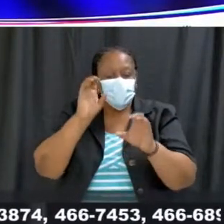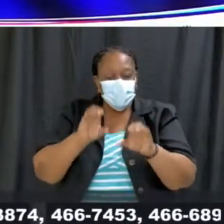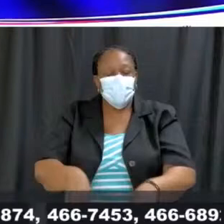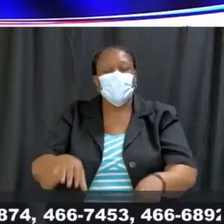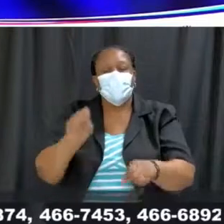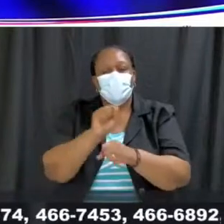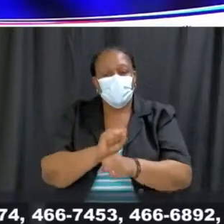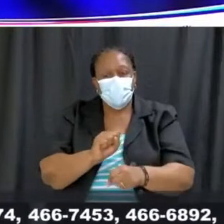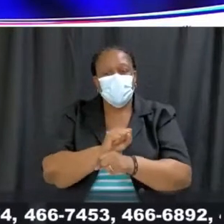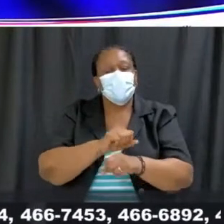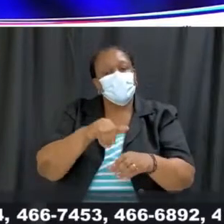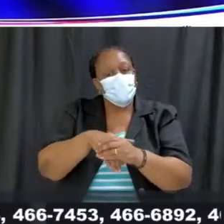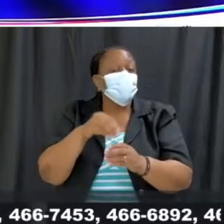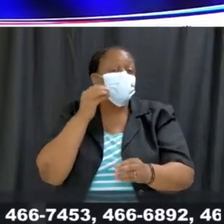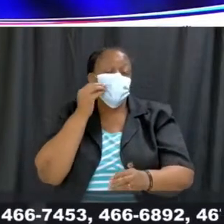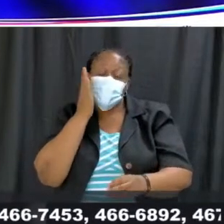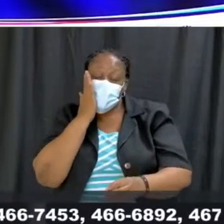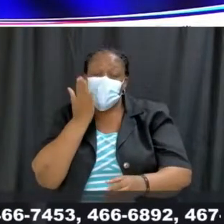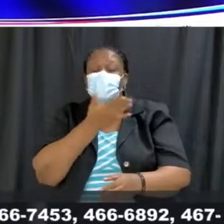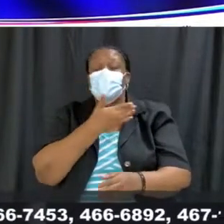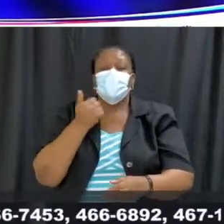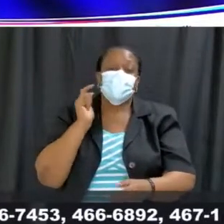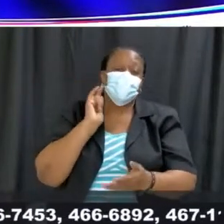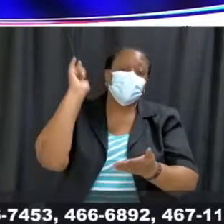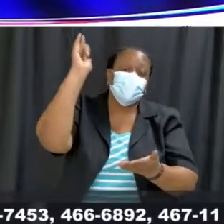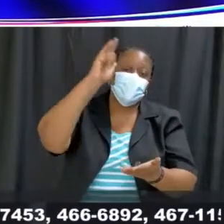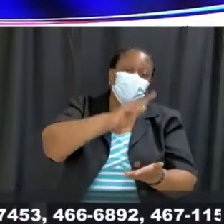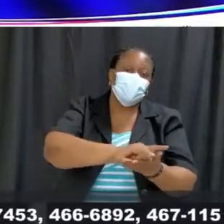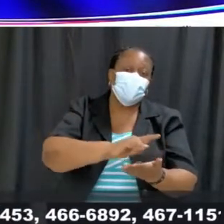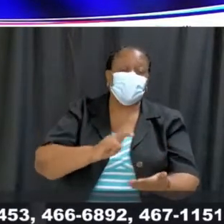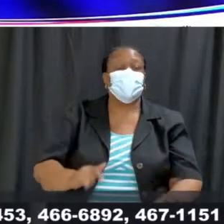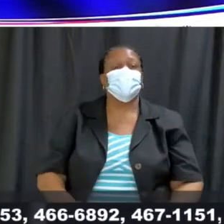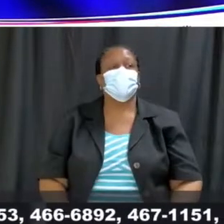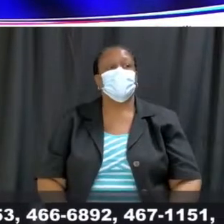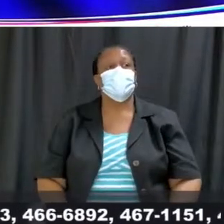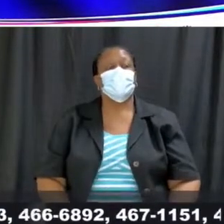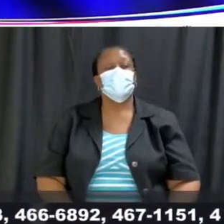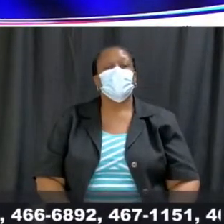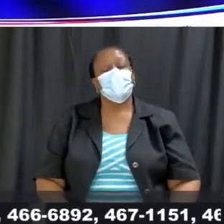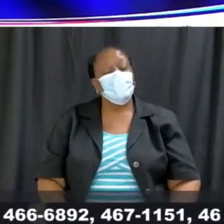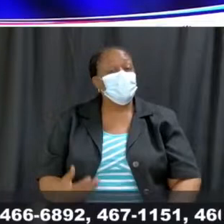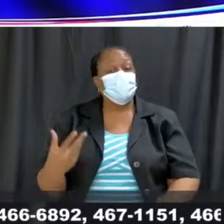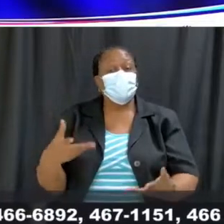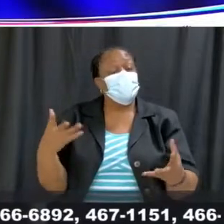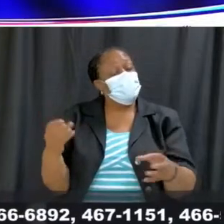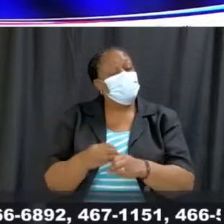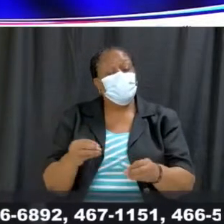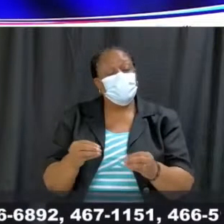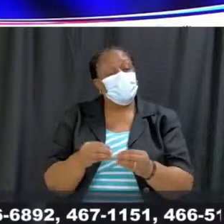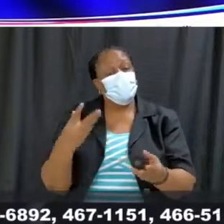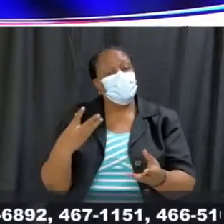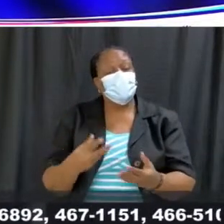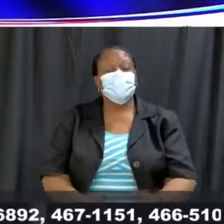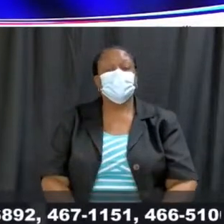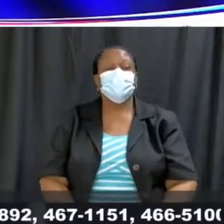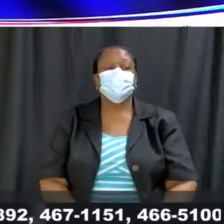able to function, operate, and generate some economic activity for yourselves.